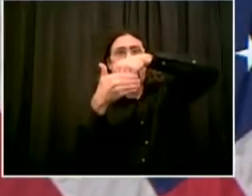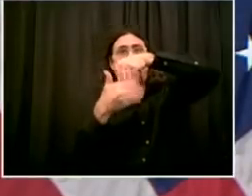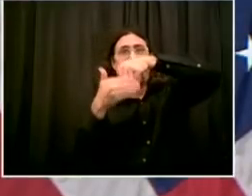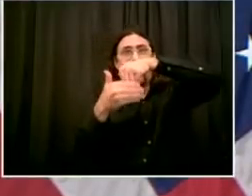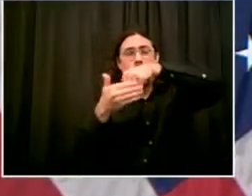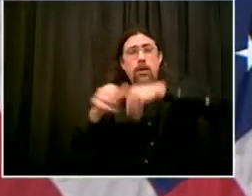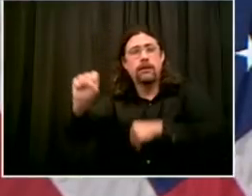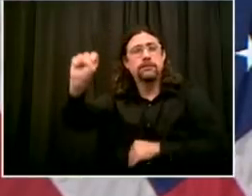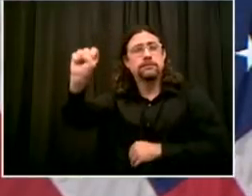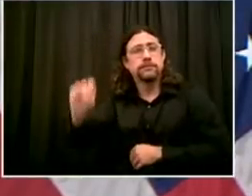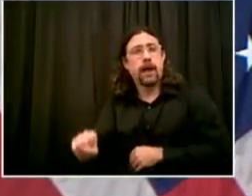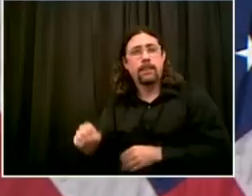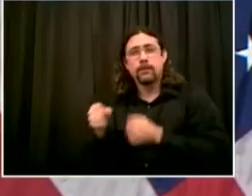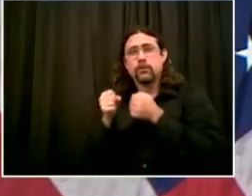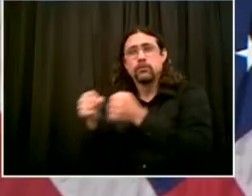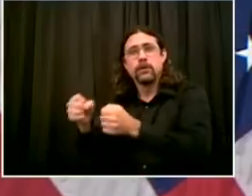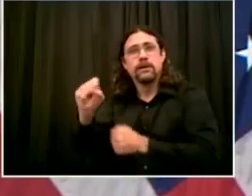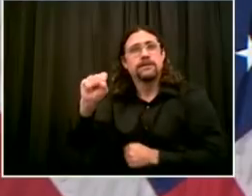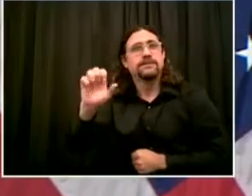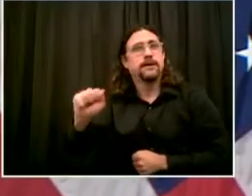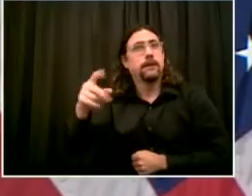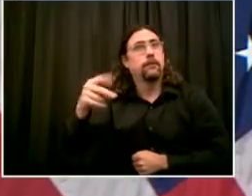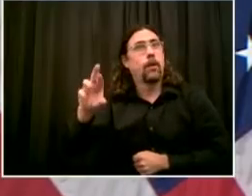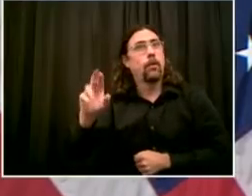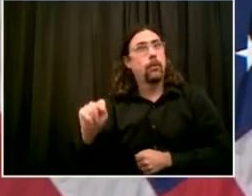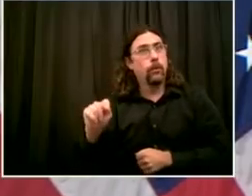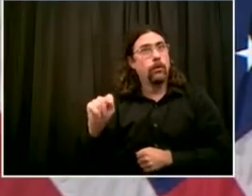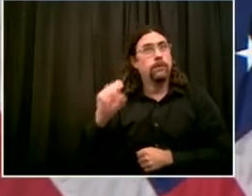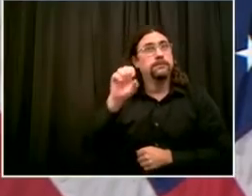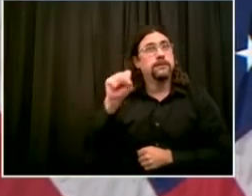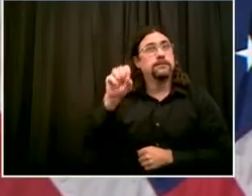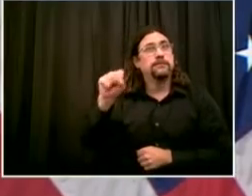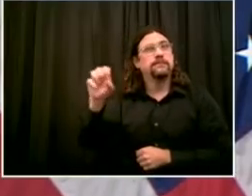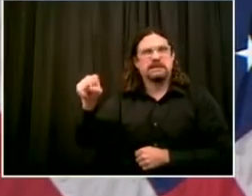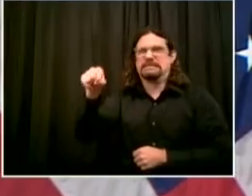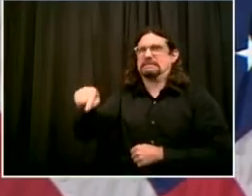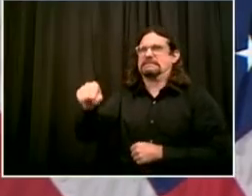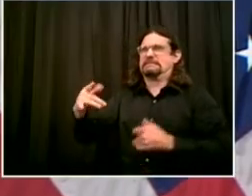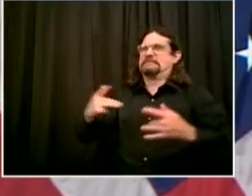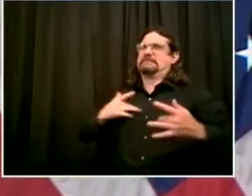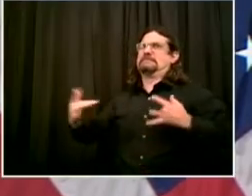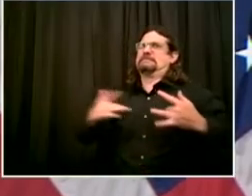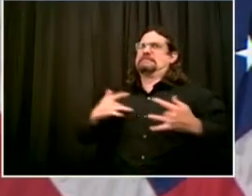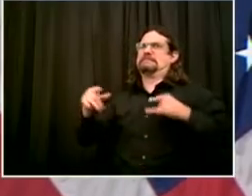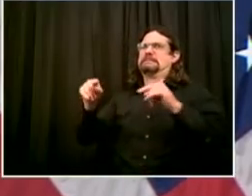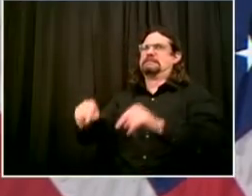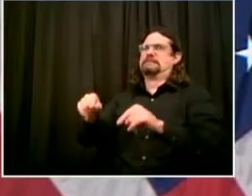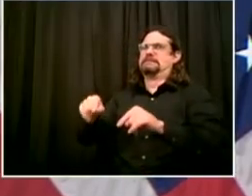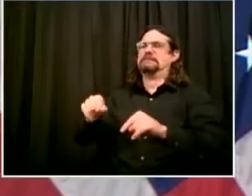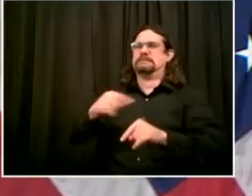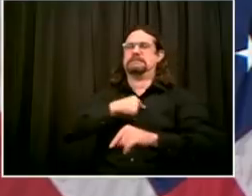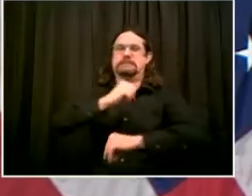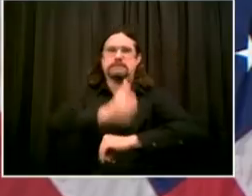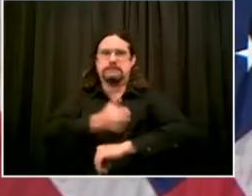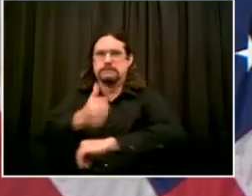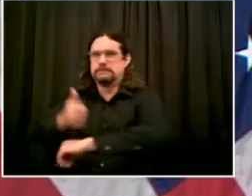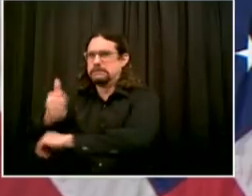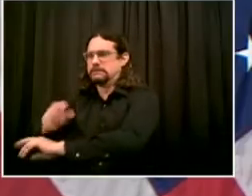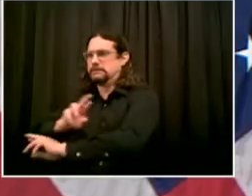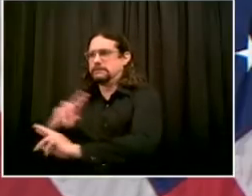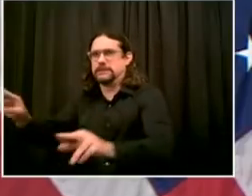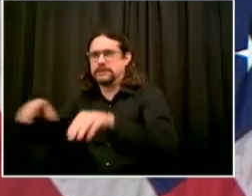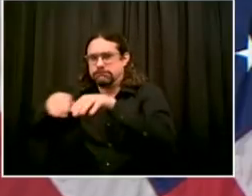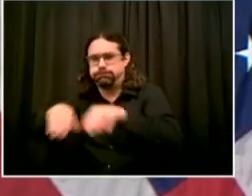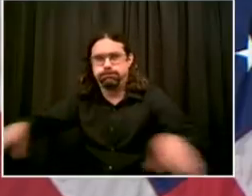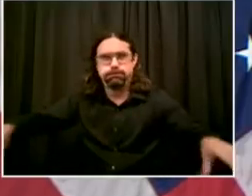interim flood protection measures in the South Street Seaport area. Based on the forecasted impacts, we believe that this is the only area at